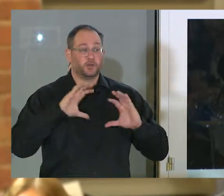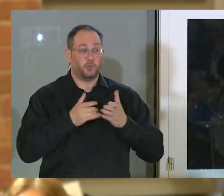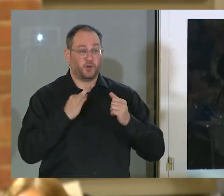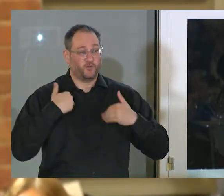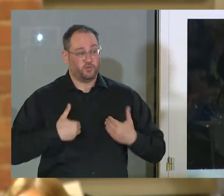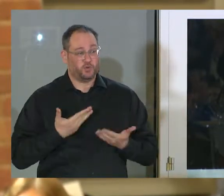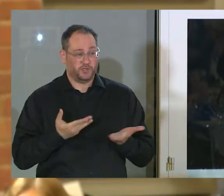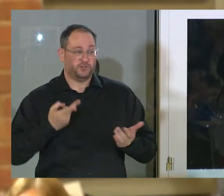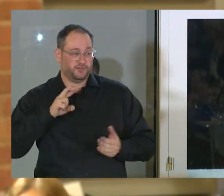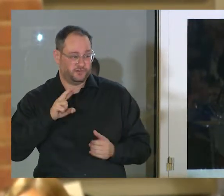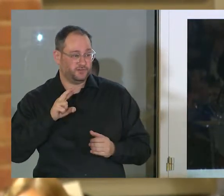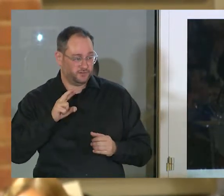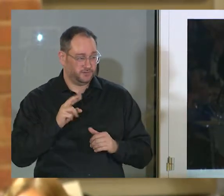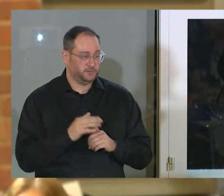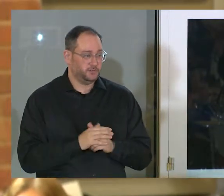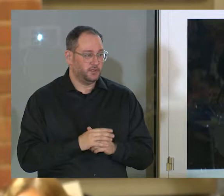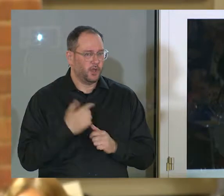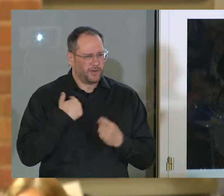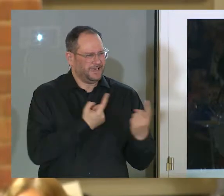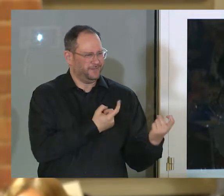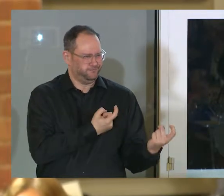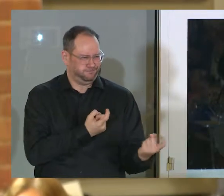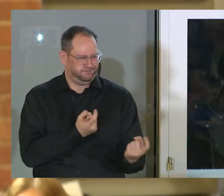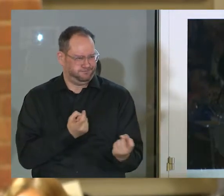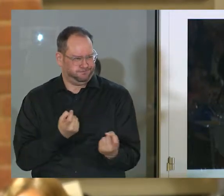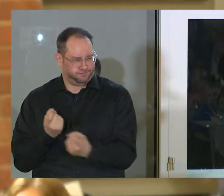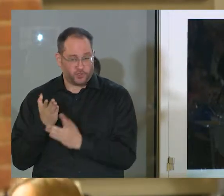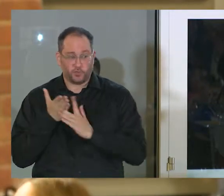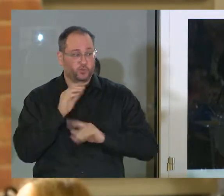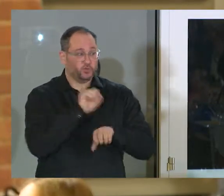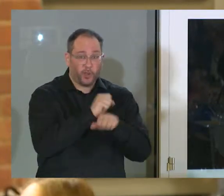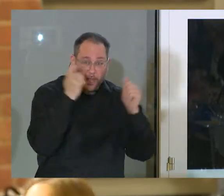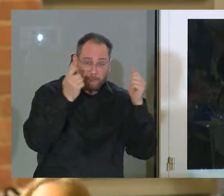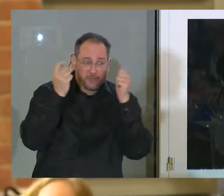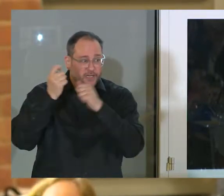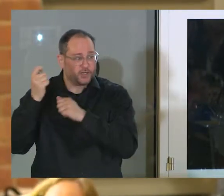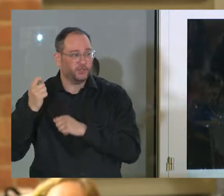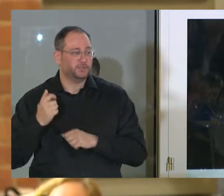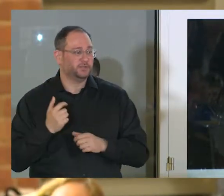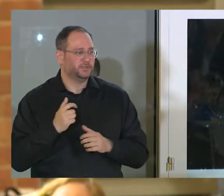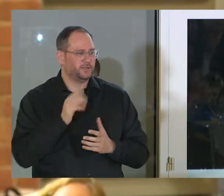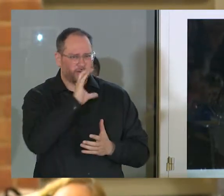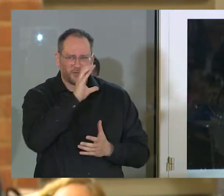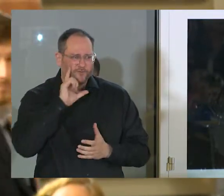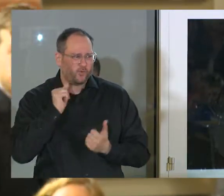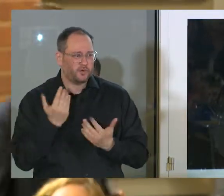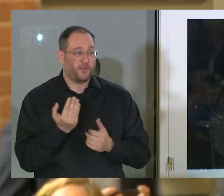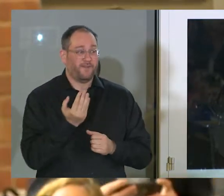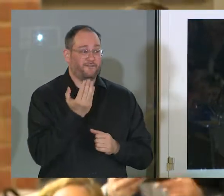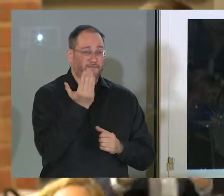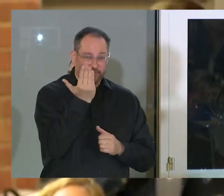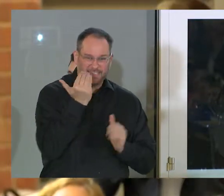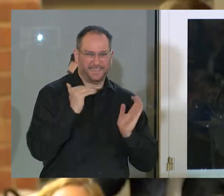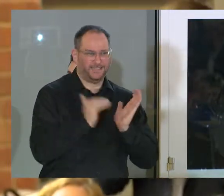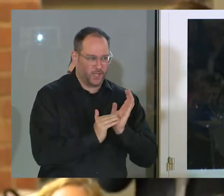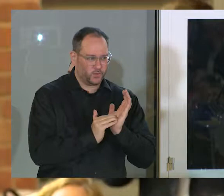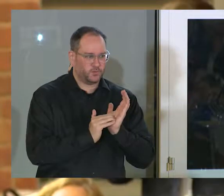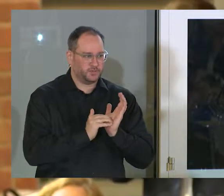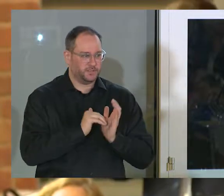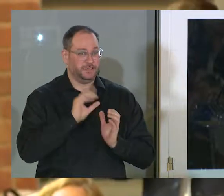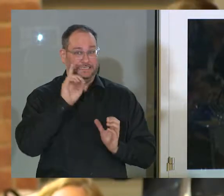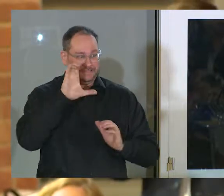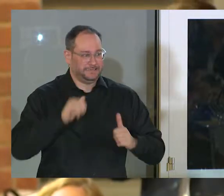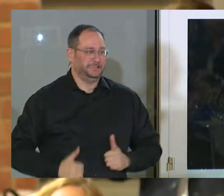through job fairs and other means 15,000 DC residents into good-paying, secure DC